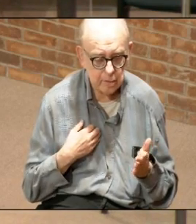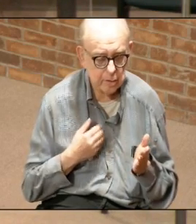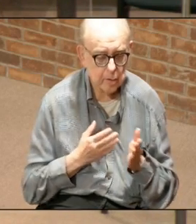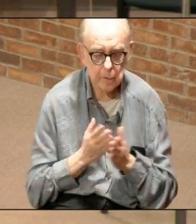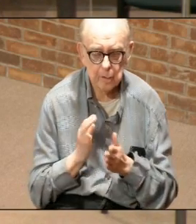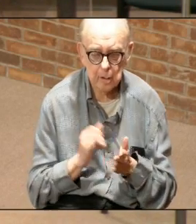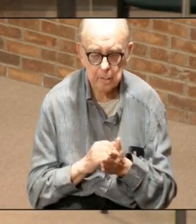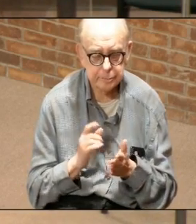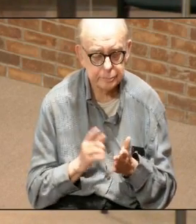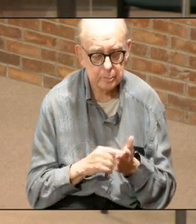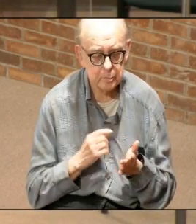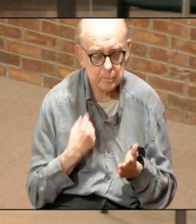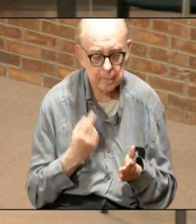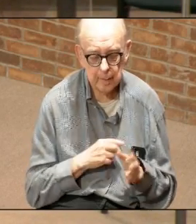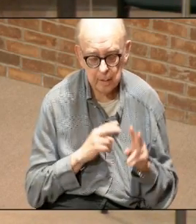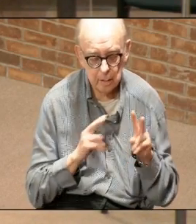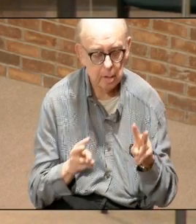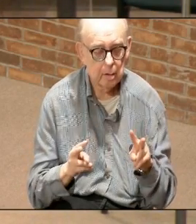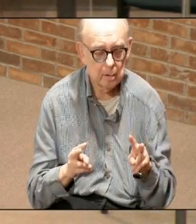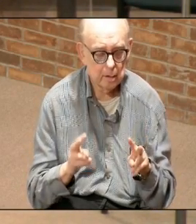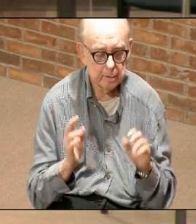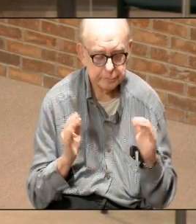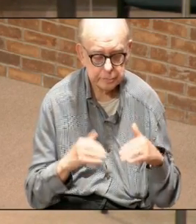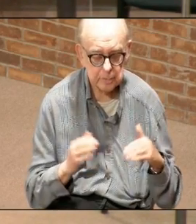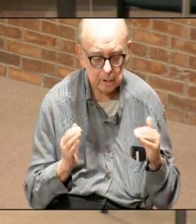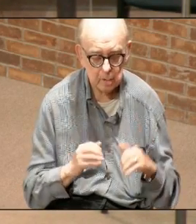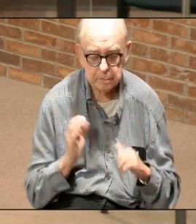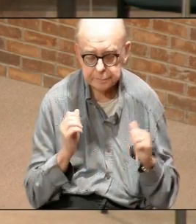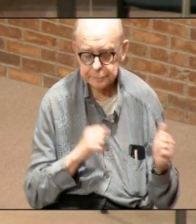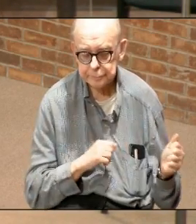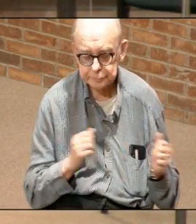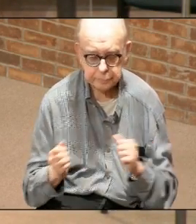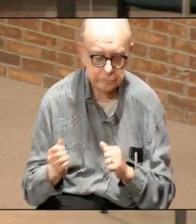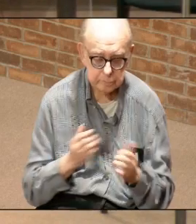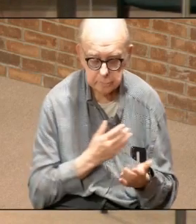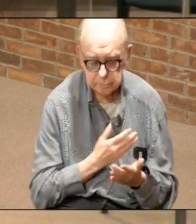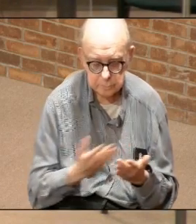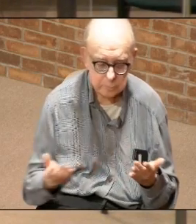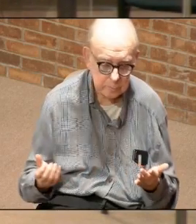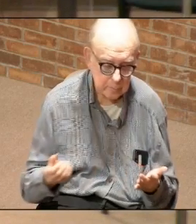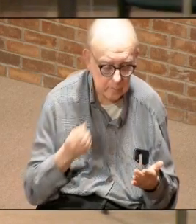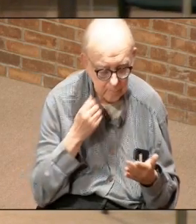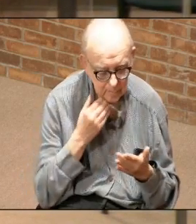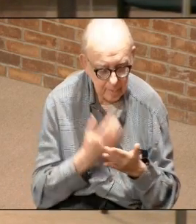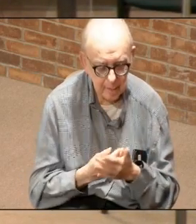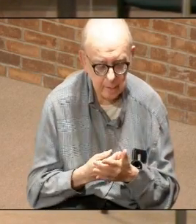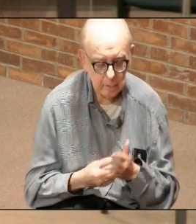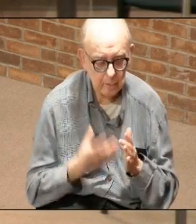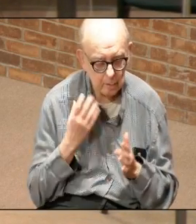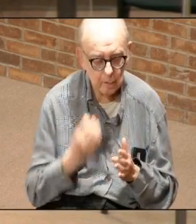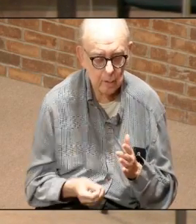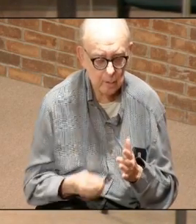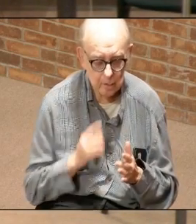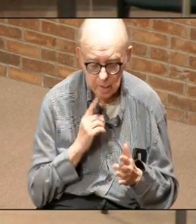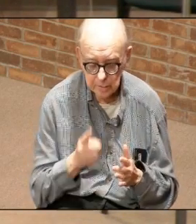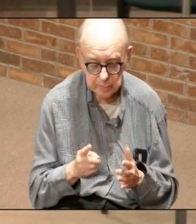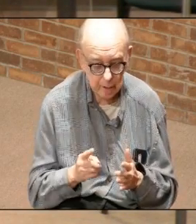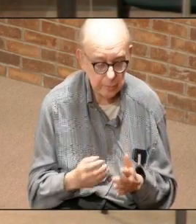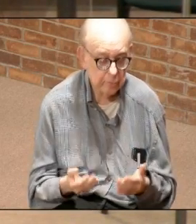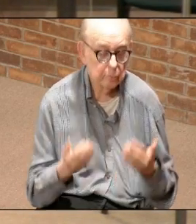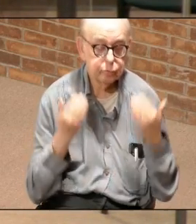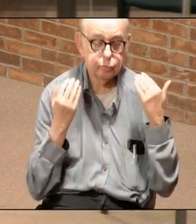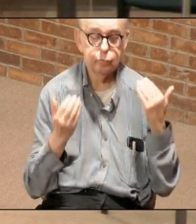through, sometimes we looked at those battles and those struggles and the things that she was going through, and sometimes it overwhelmed